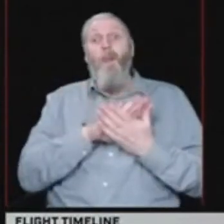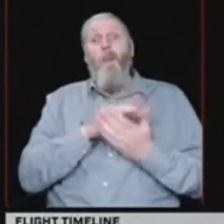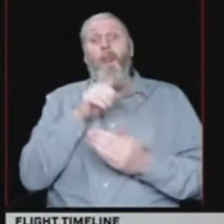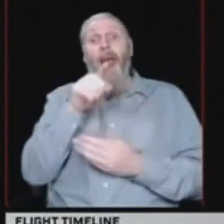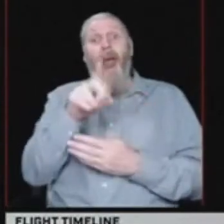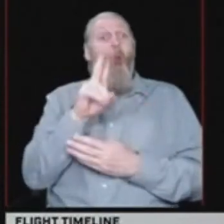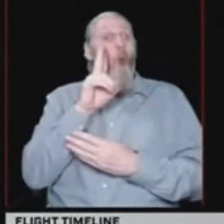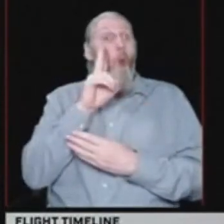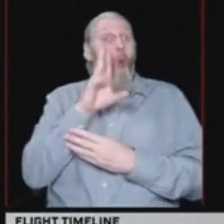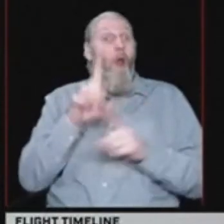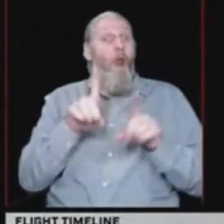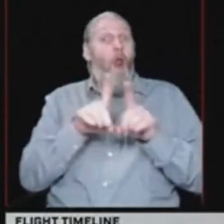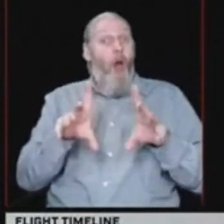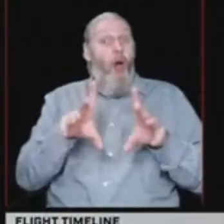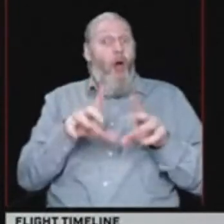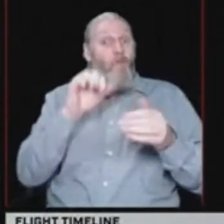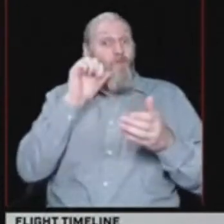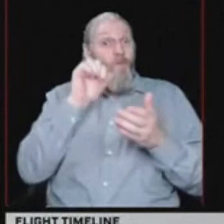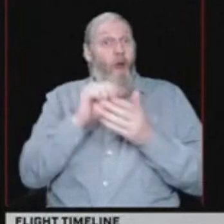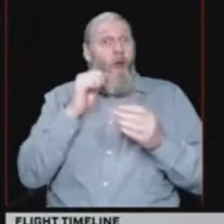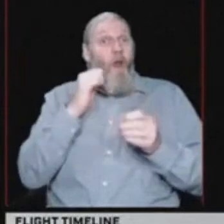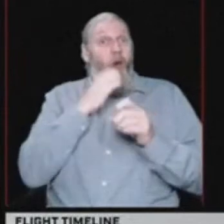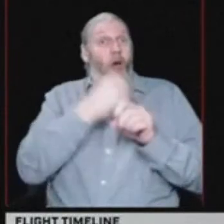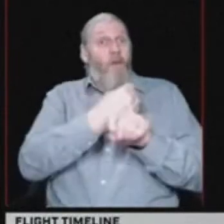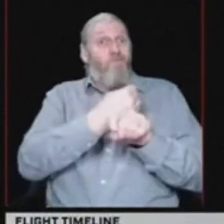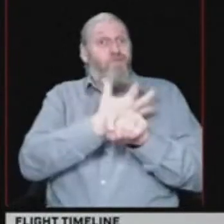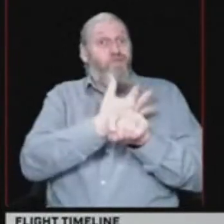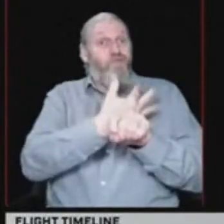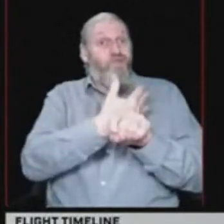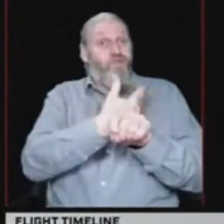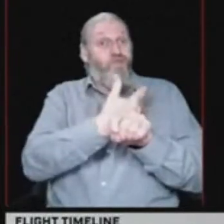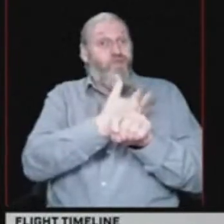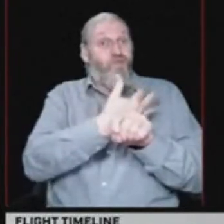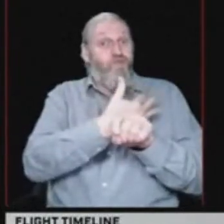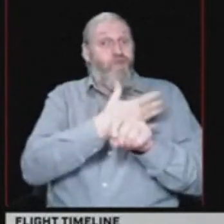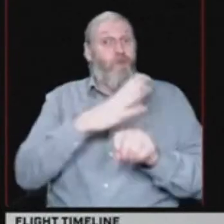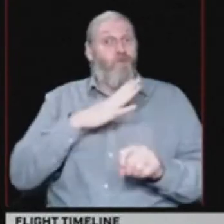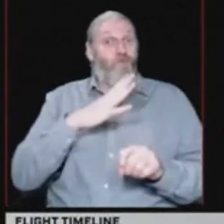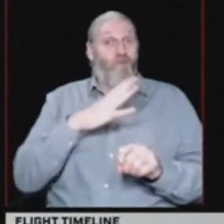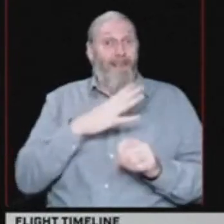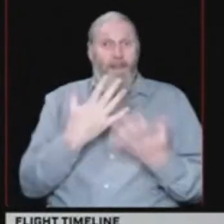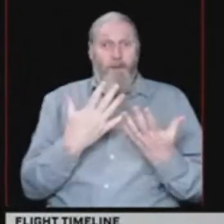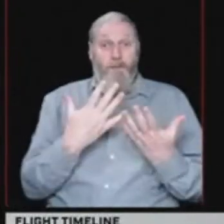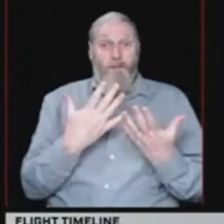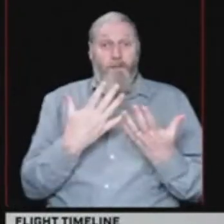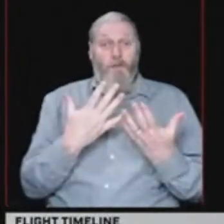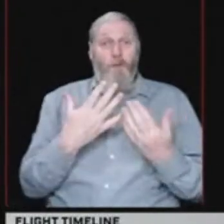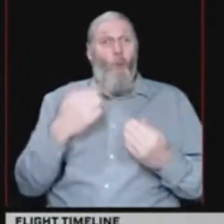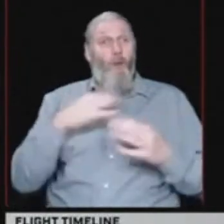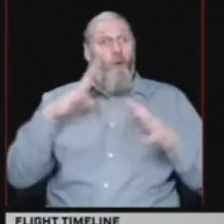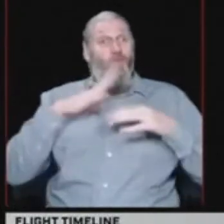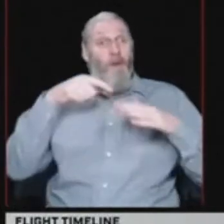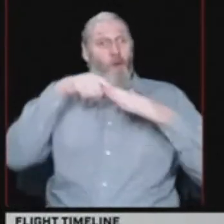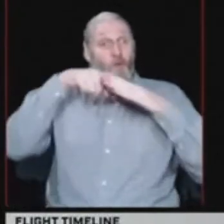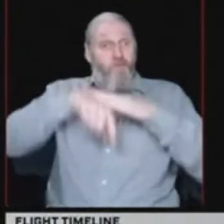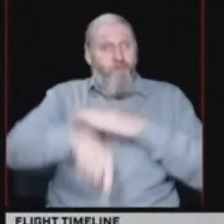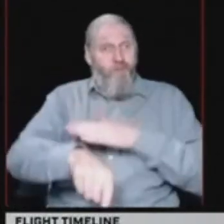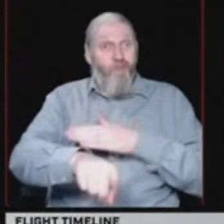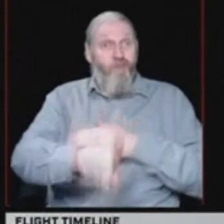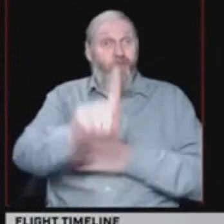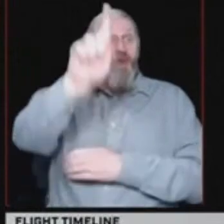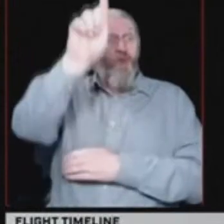successful ignition of the stage 1 engine as we make our way to space.